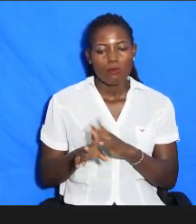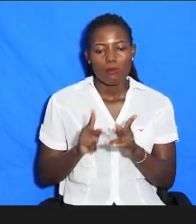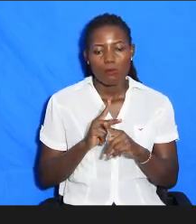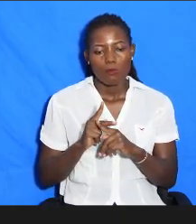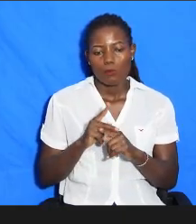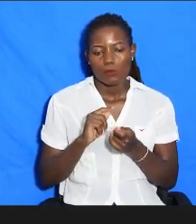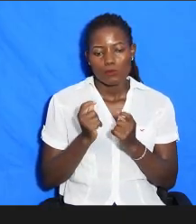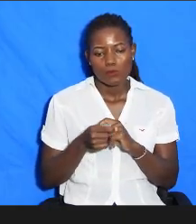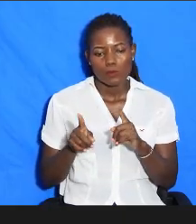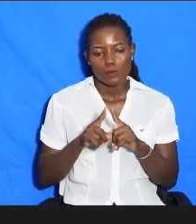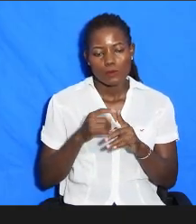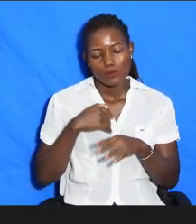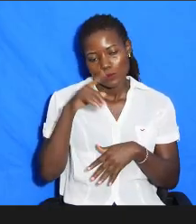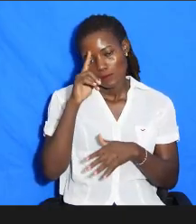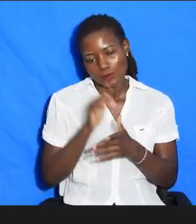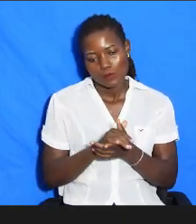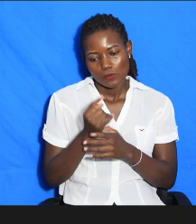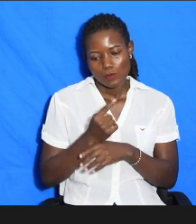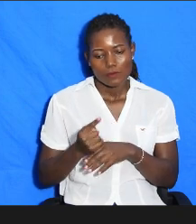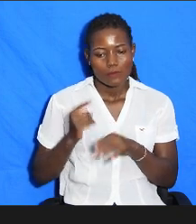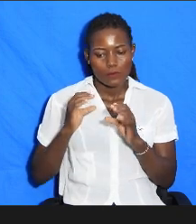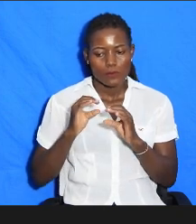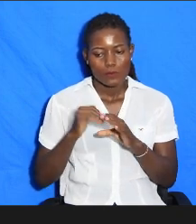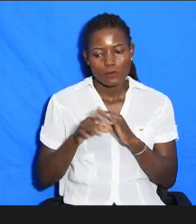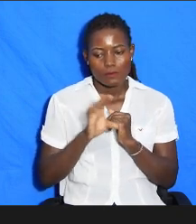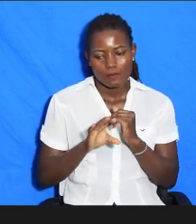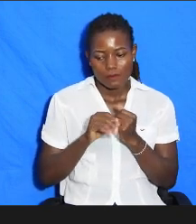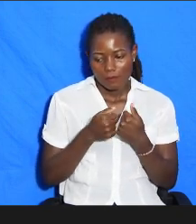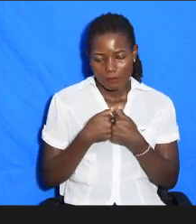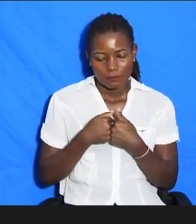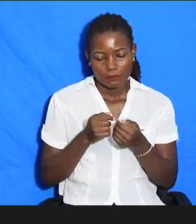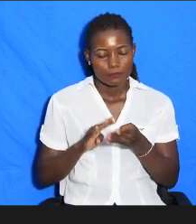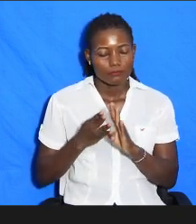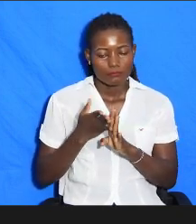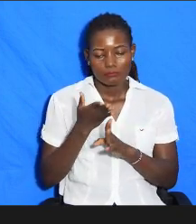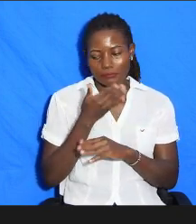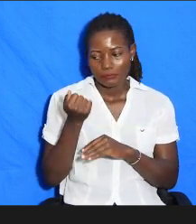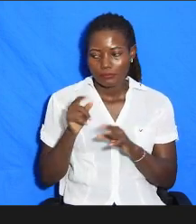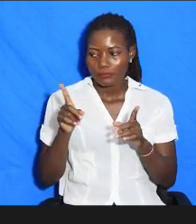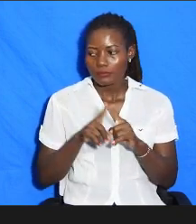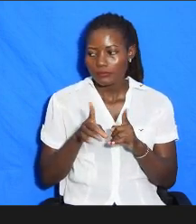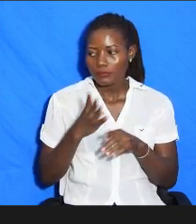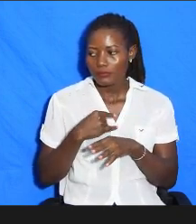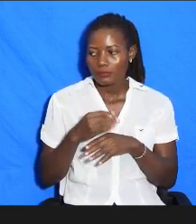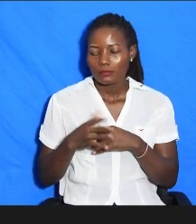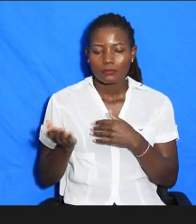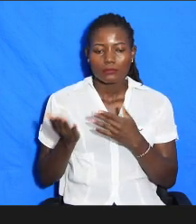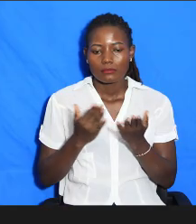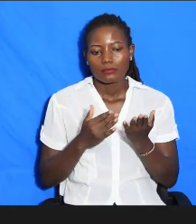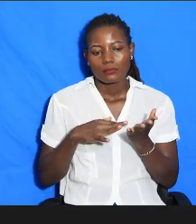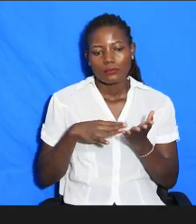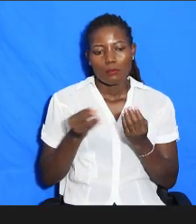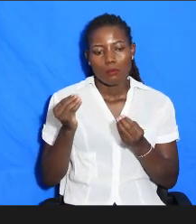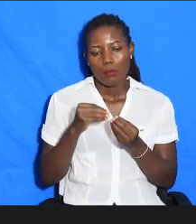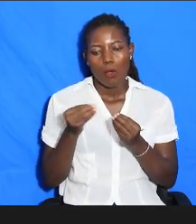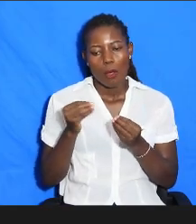And I believe every coach in this country, they are really striving to be the best of the best. And they really want to produce even more and